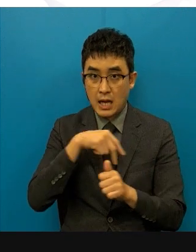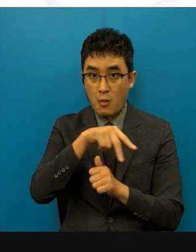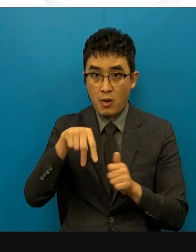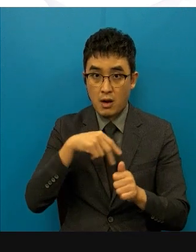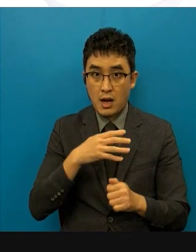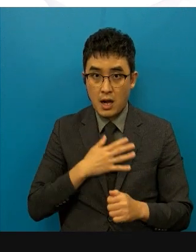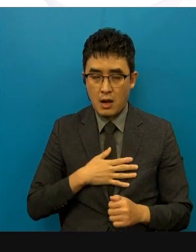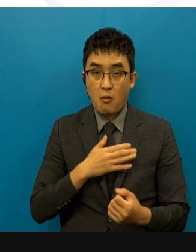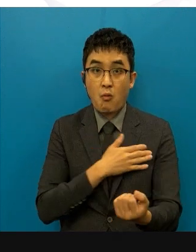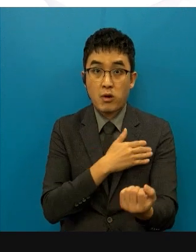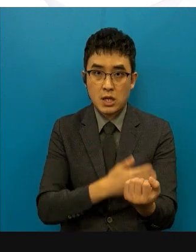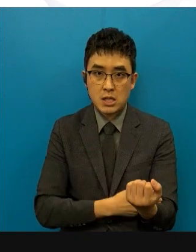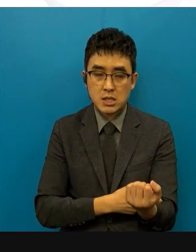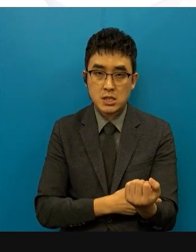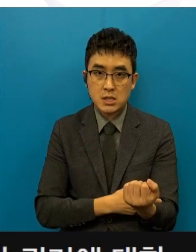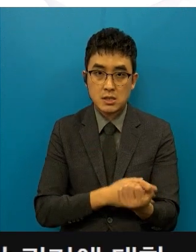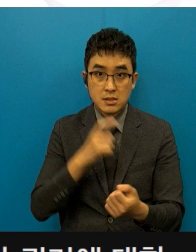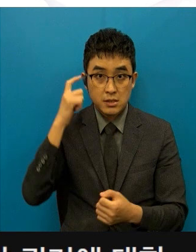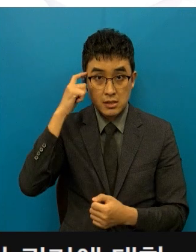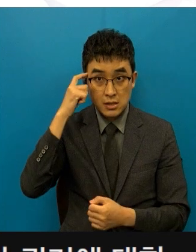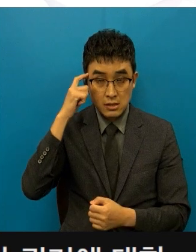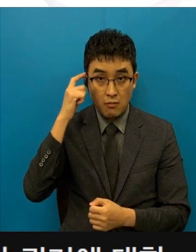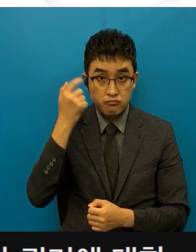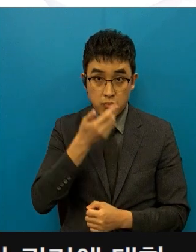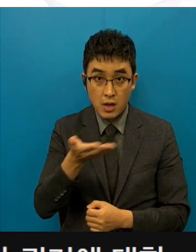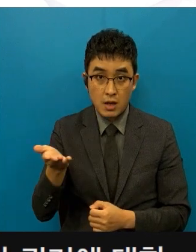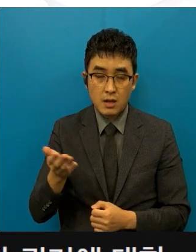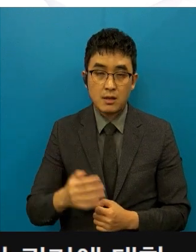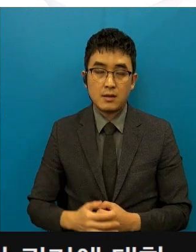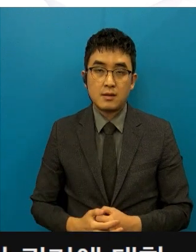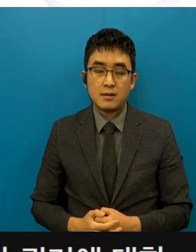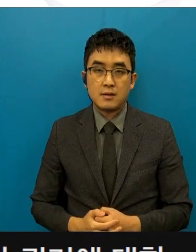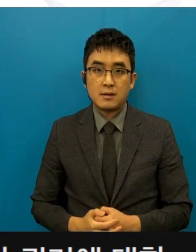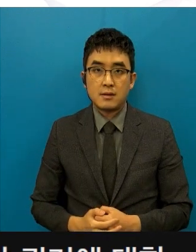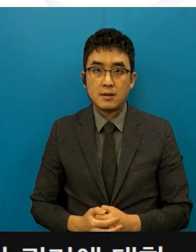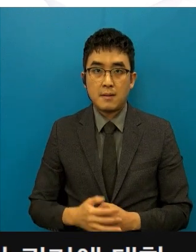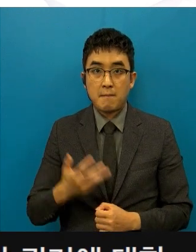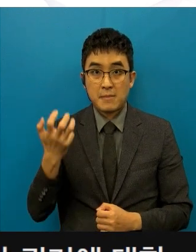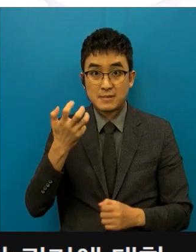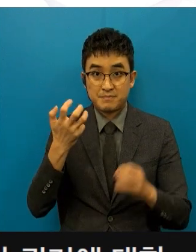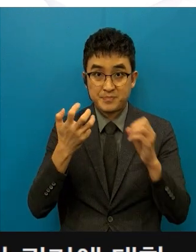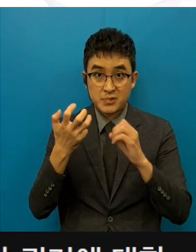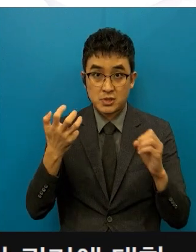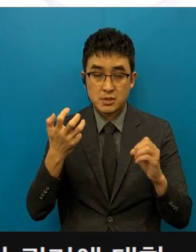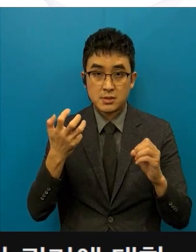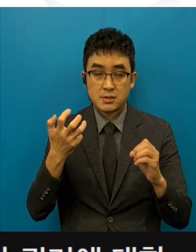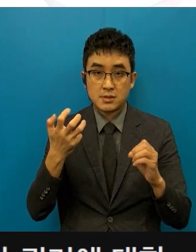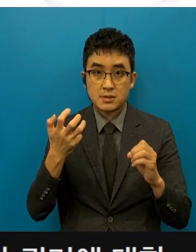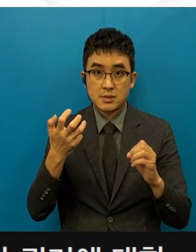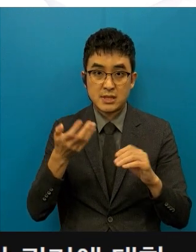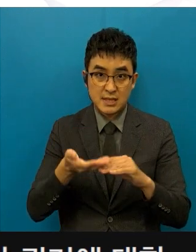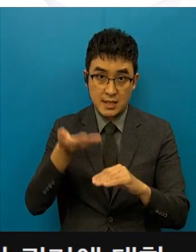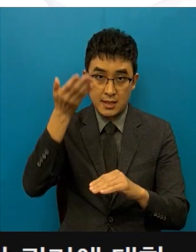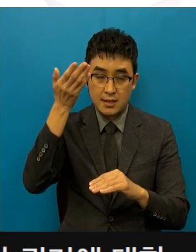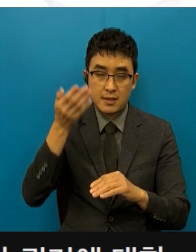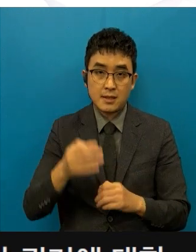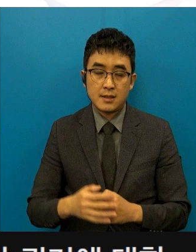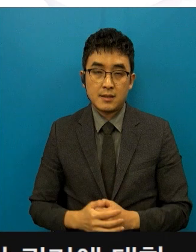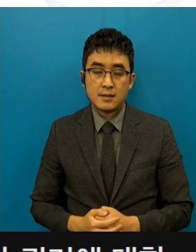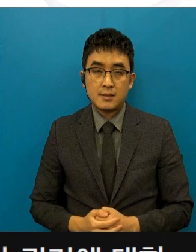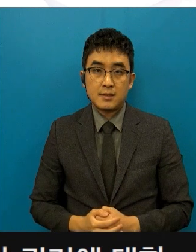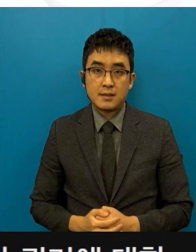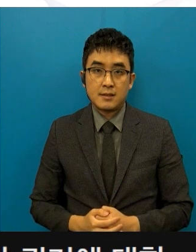want to inform me directly to them or their families.